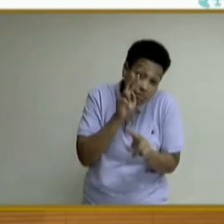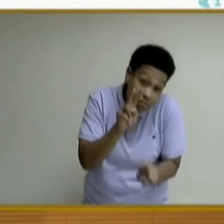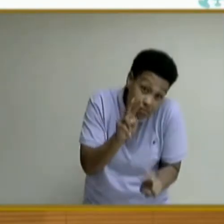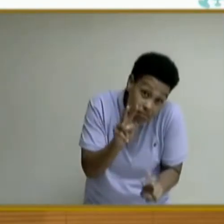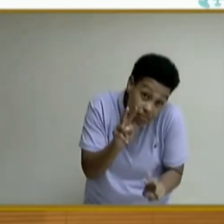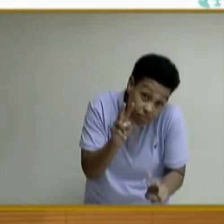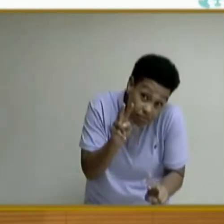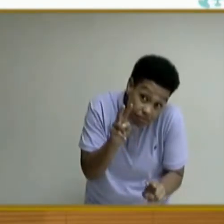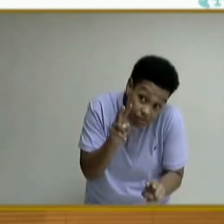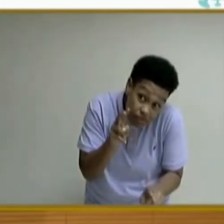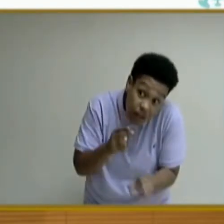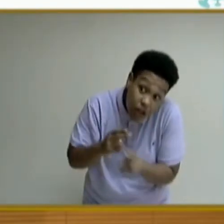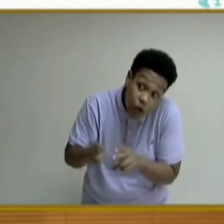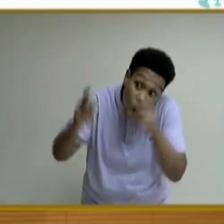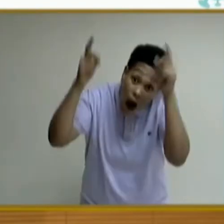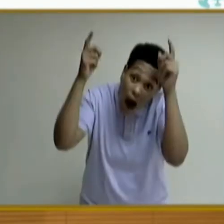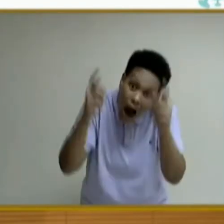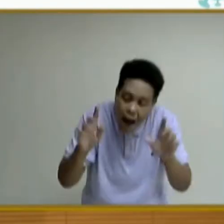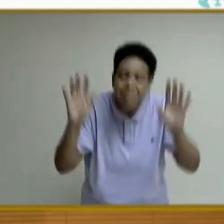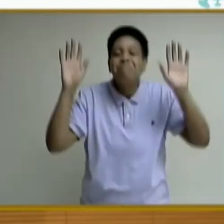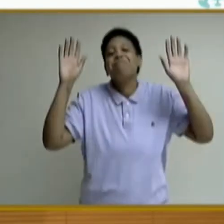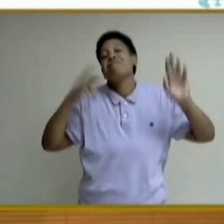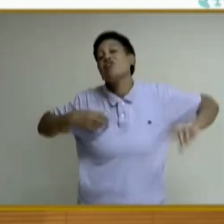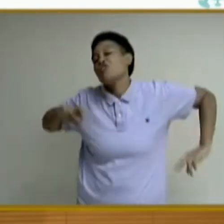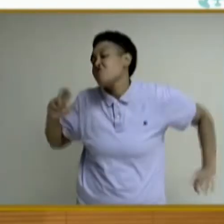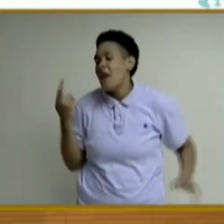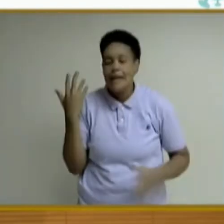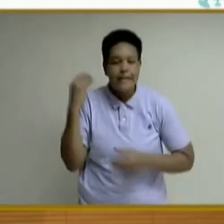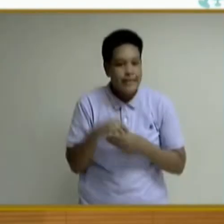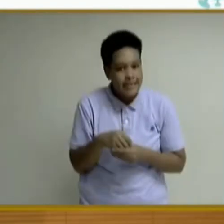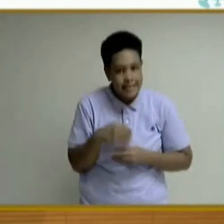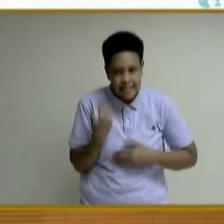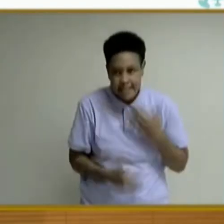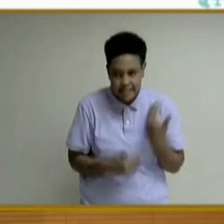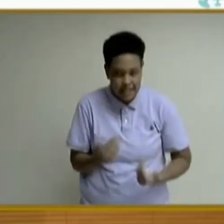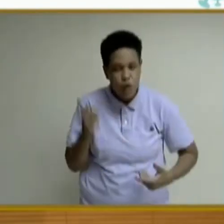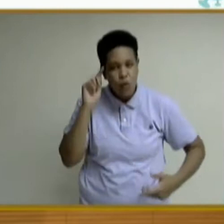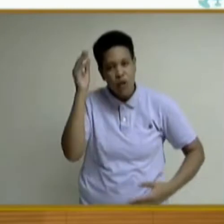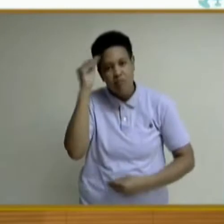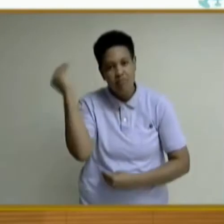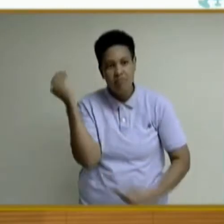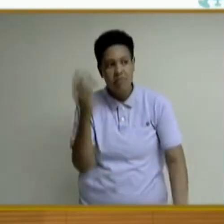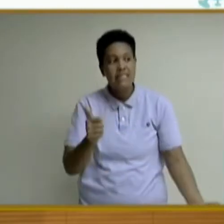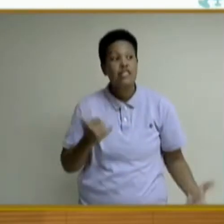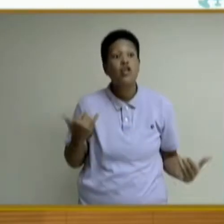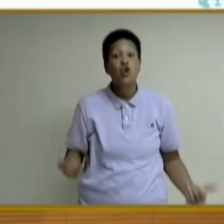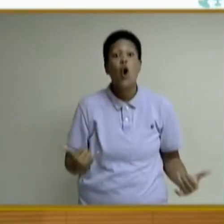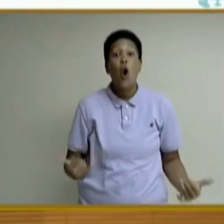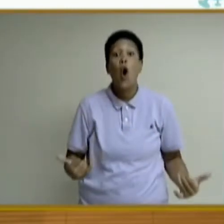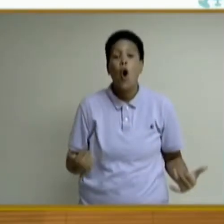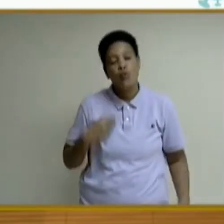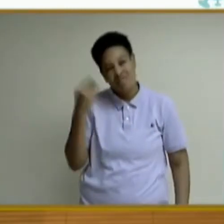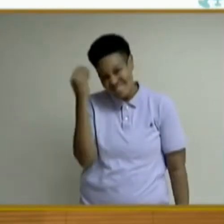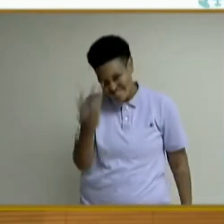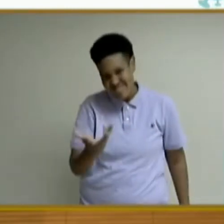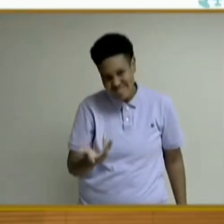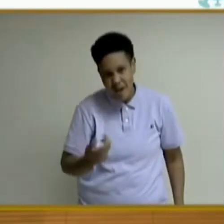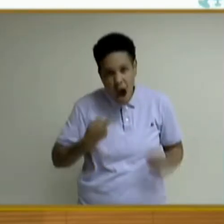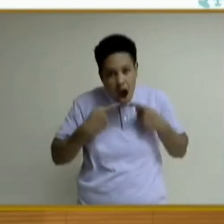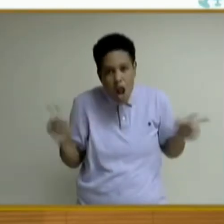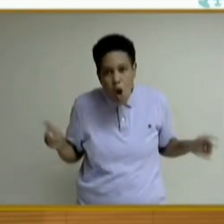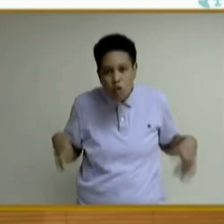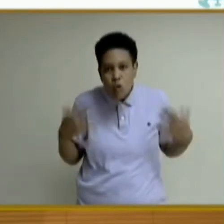eye, and as soon as the technology was available, we would deliver. And so here we are today,